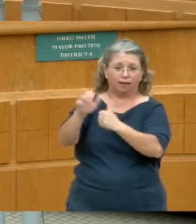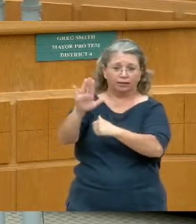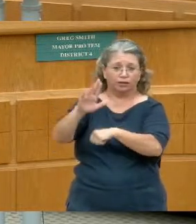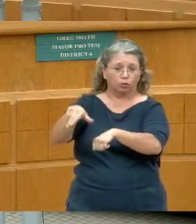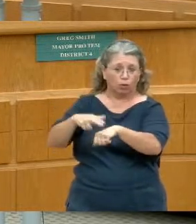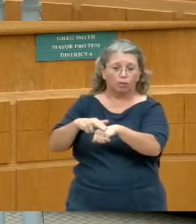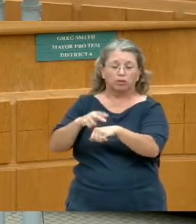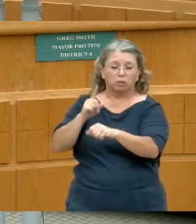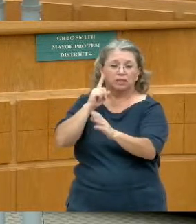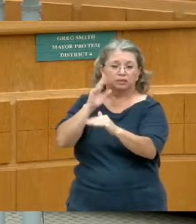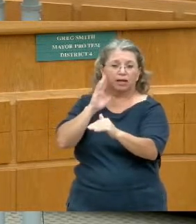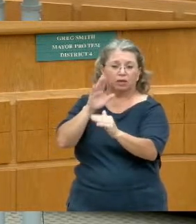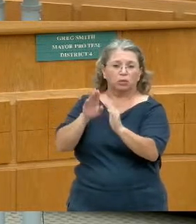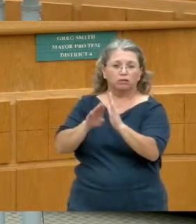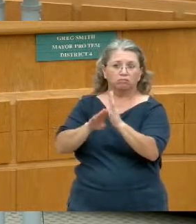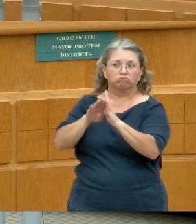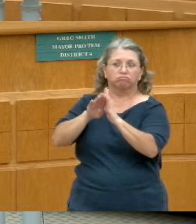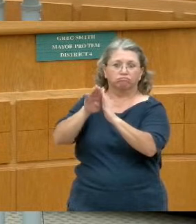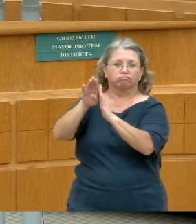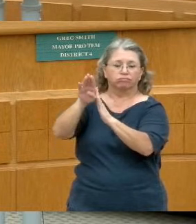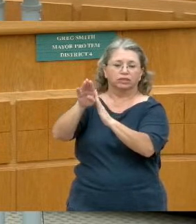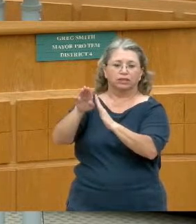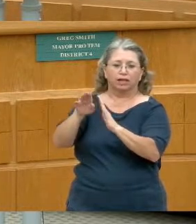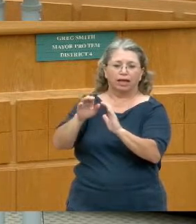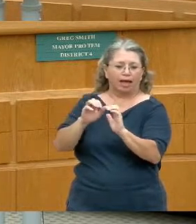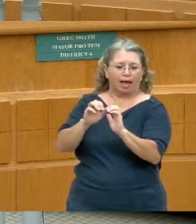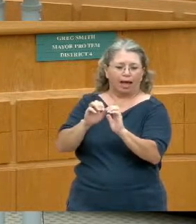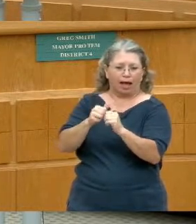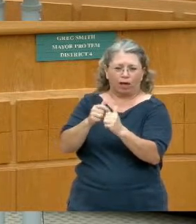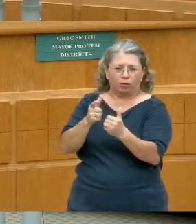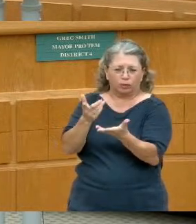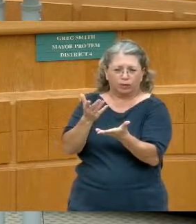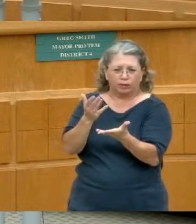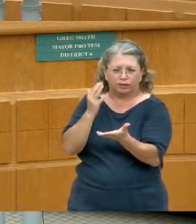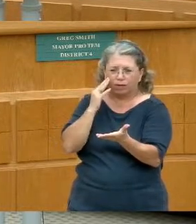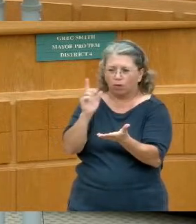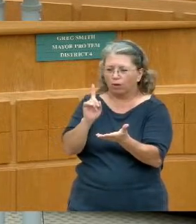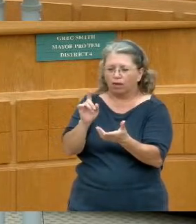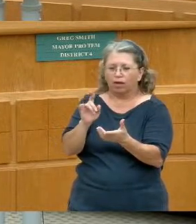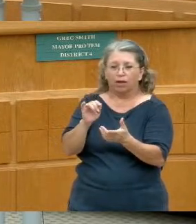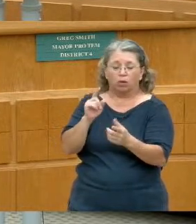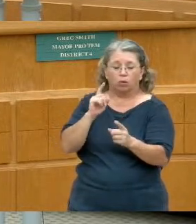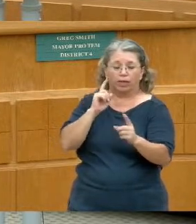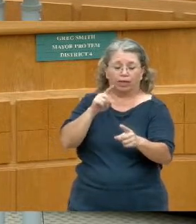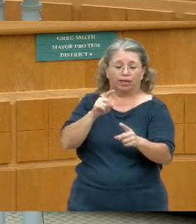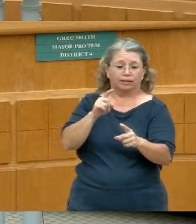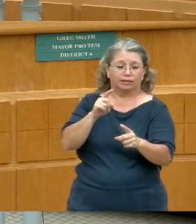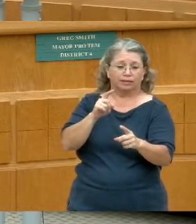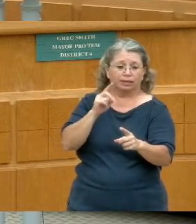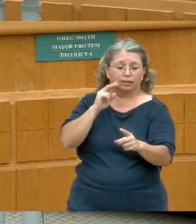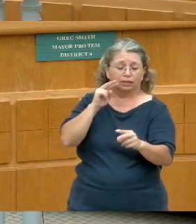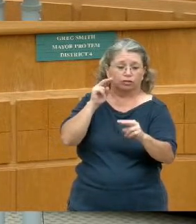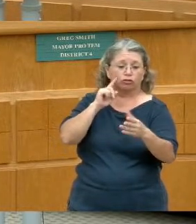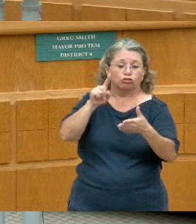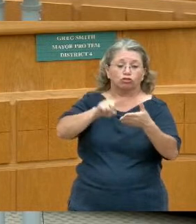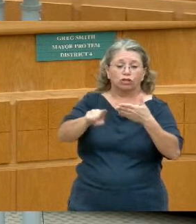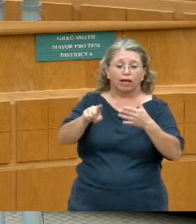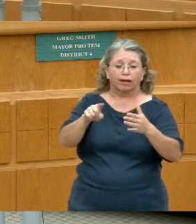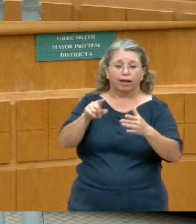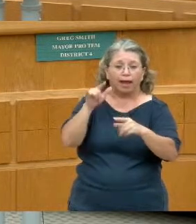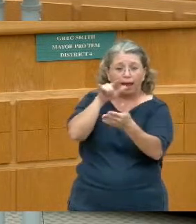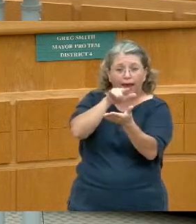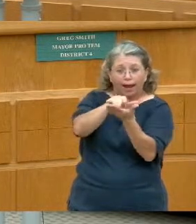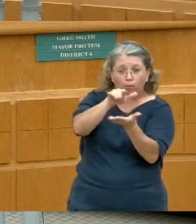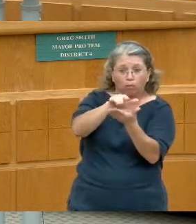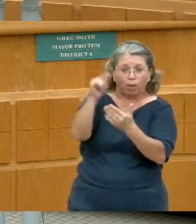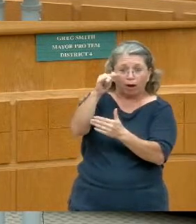people come from? Well, we can look at the airport and the foot traffic at the airport to compare. And what we can see is that the airport dropped off and